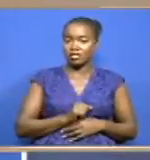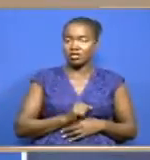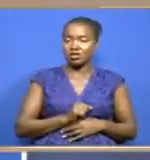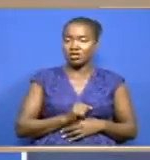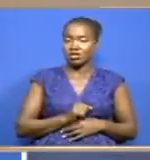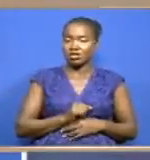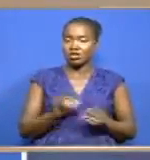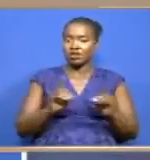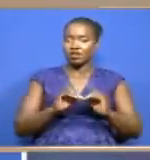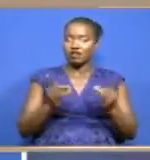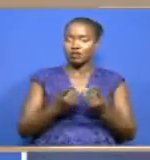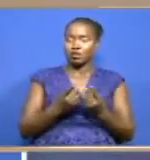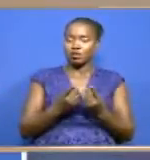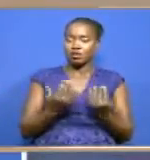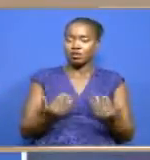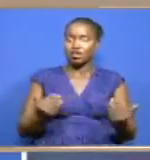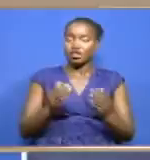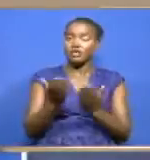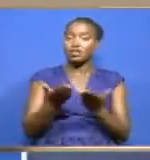The Department of Children's Services